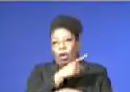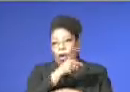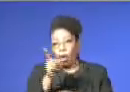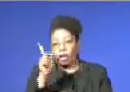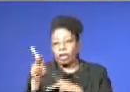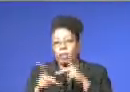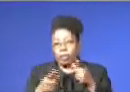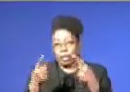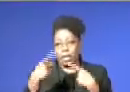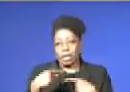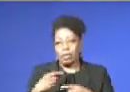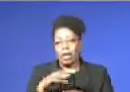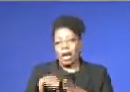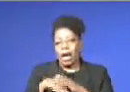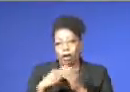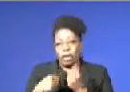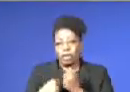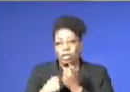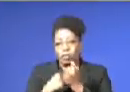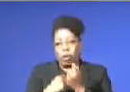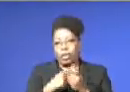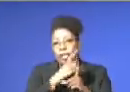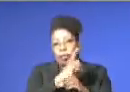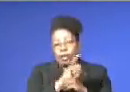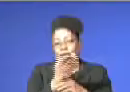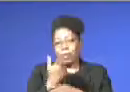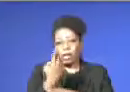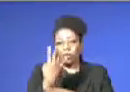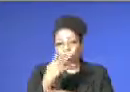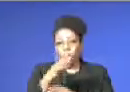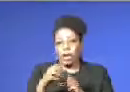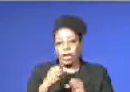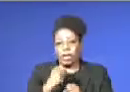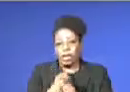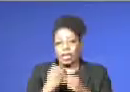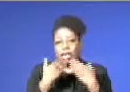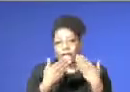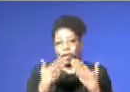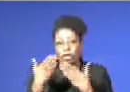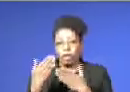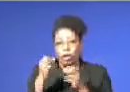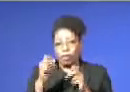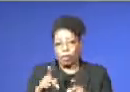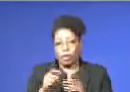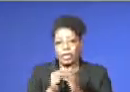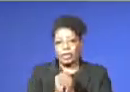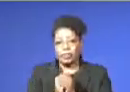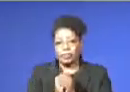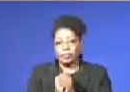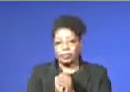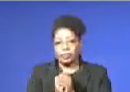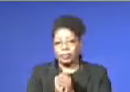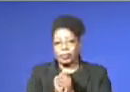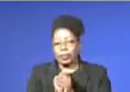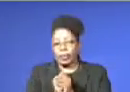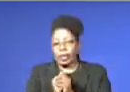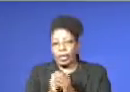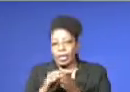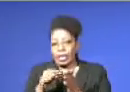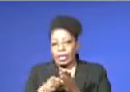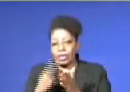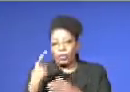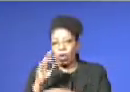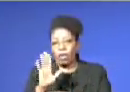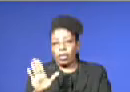out and supported the Defenders for the past 4 years. So I just want to say thank you to everybody. For their mouth. That's what this one is about. For their